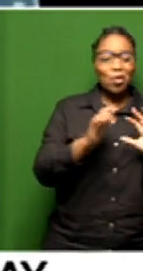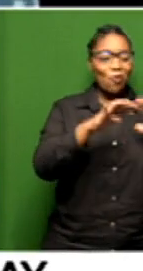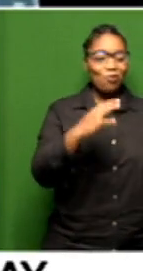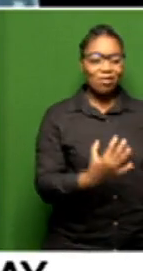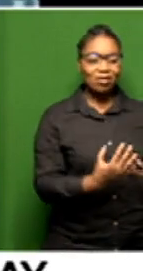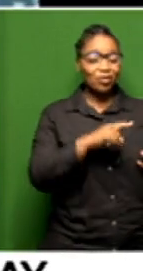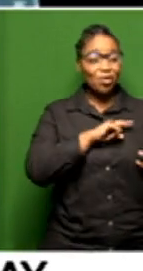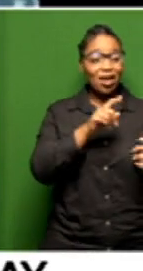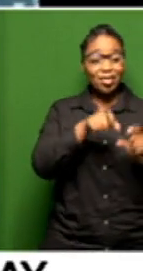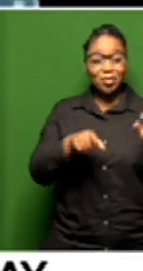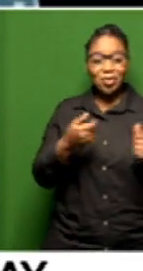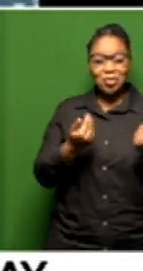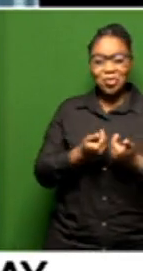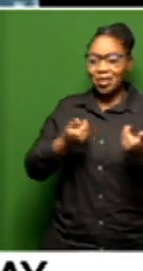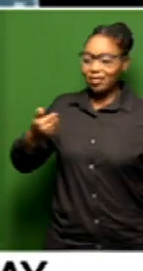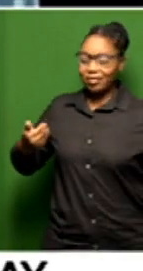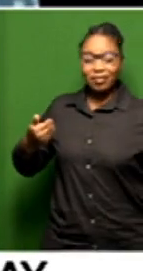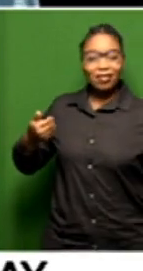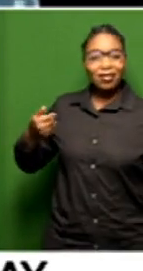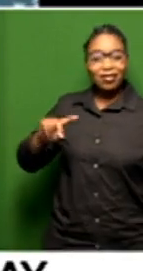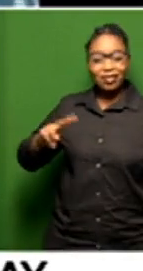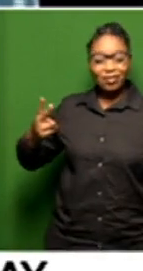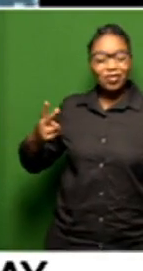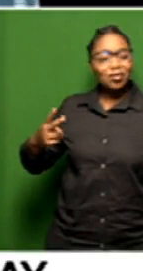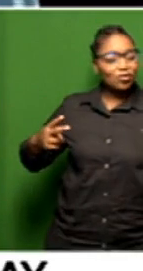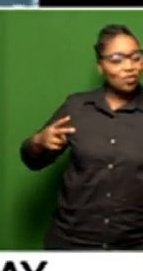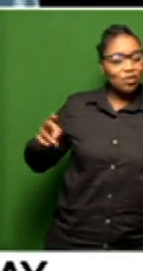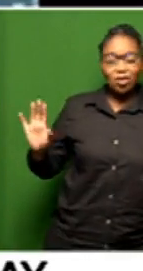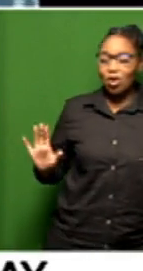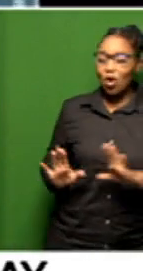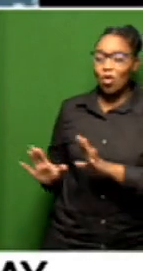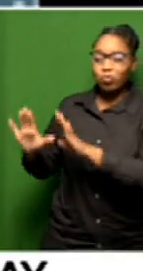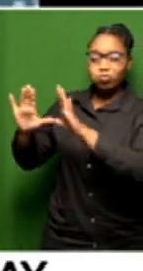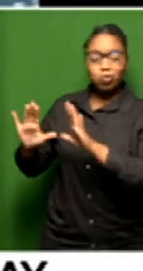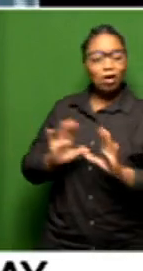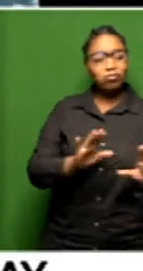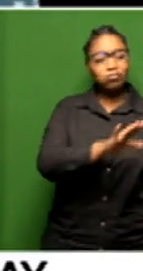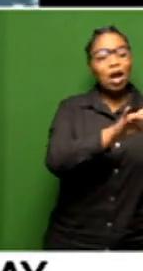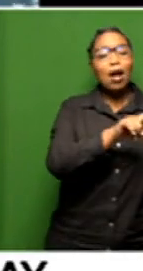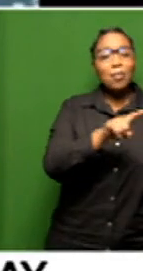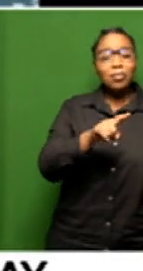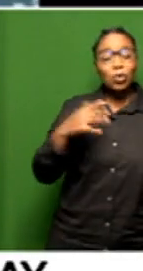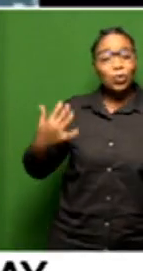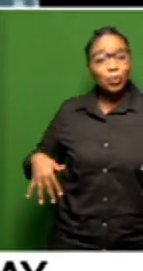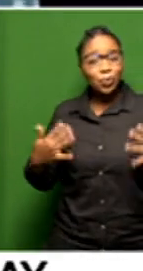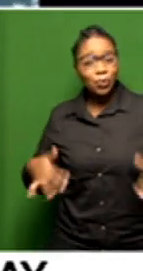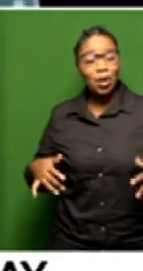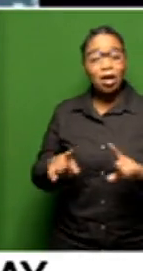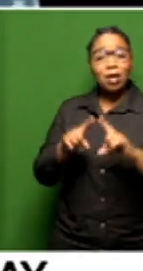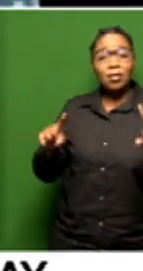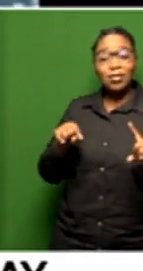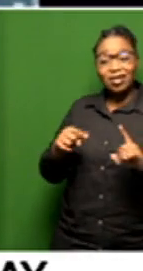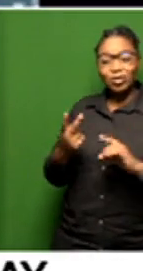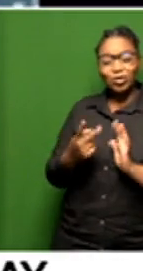two were separated by the Atlantic Ocean, but the way they were so close is really amazing. But it also shows